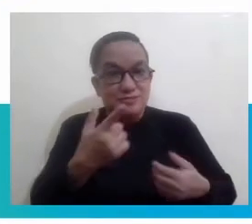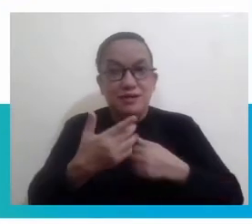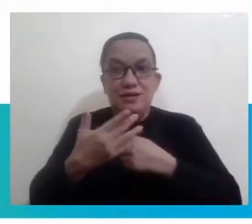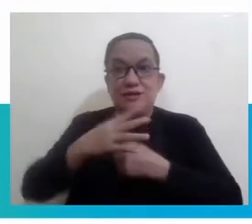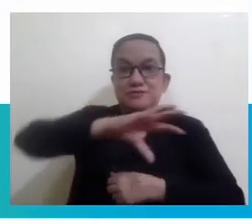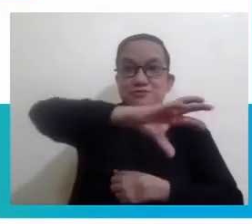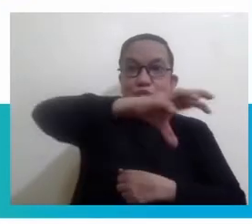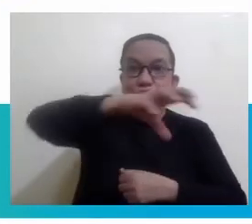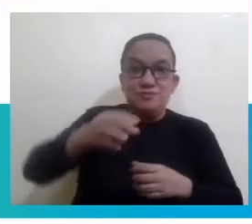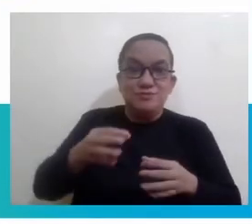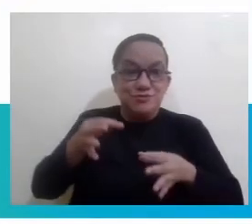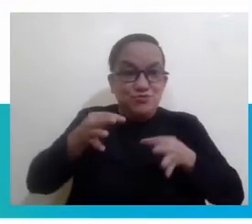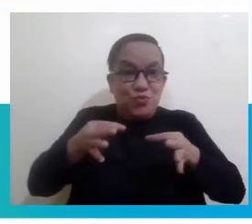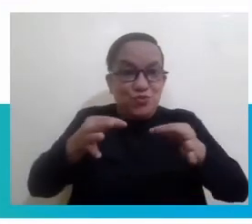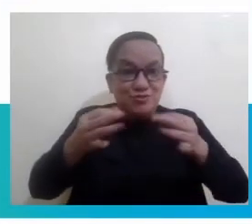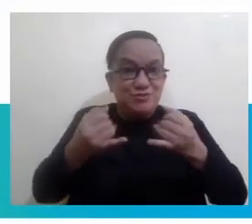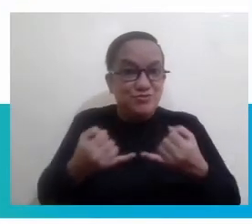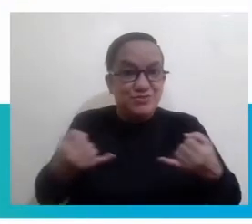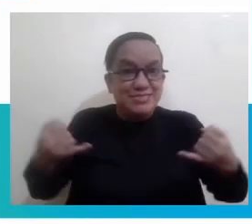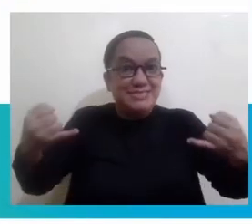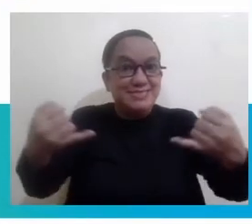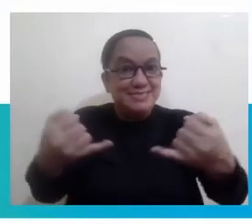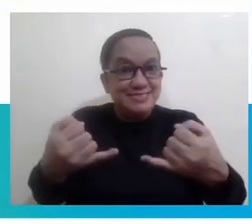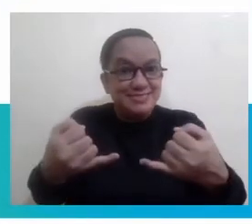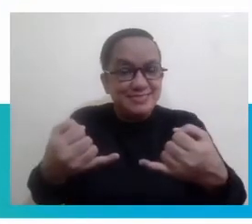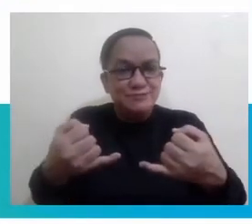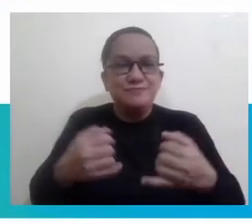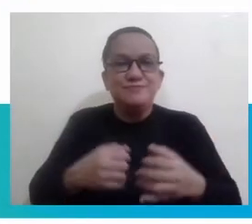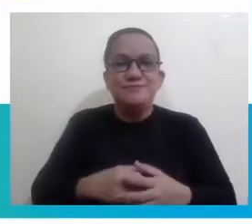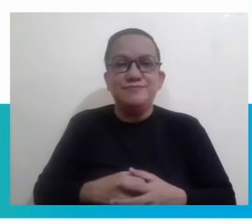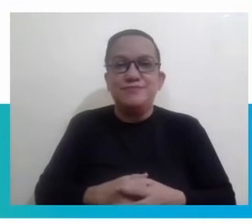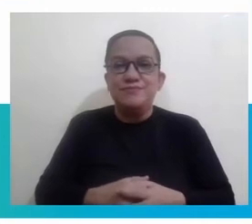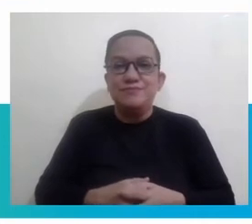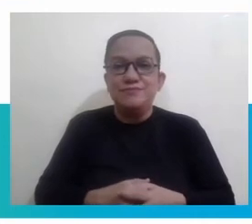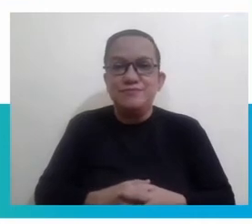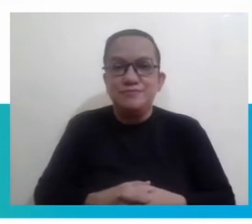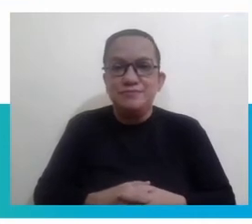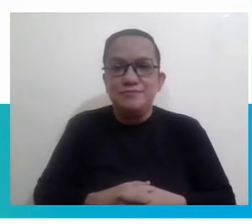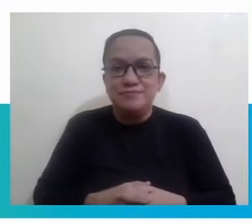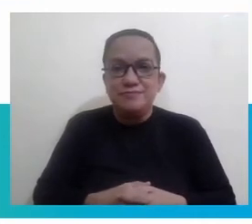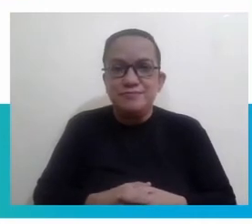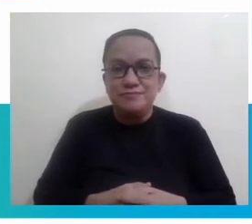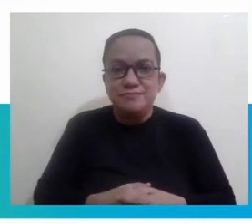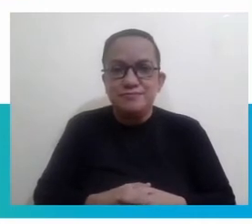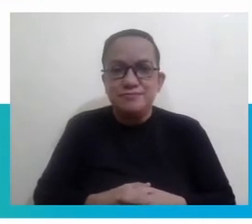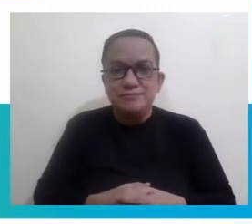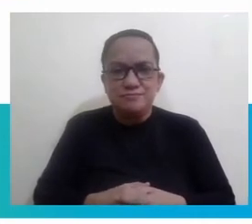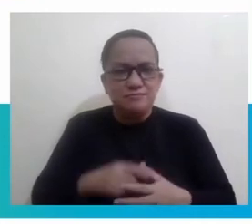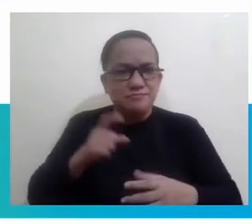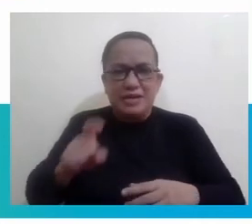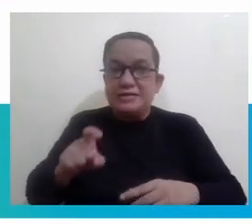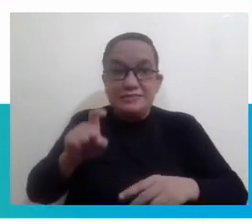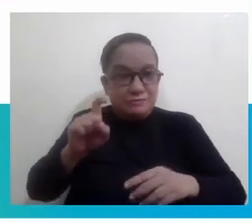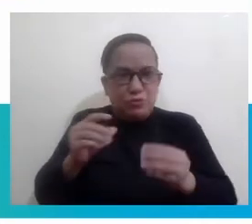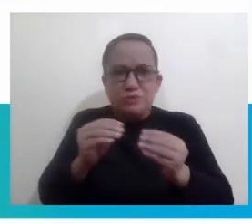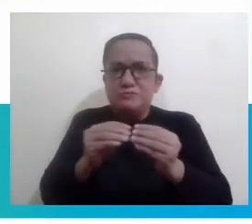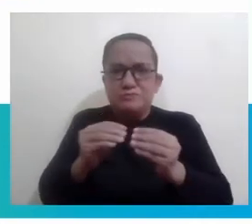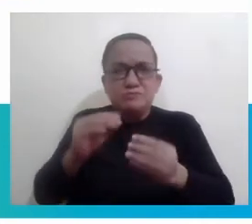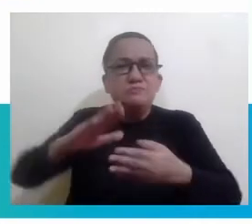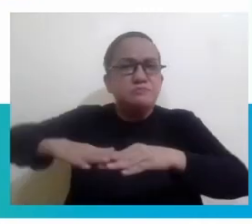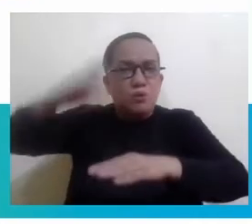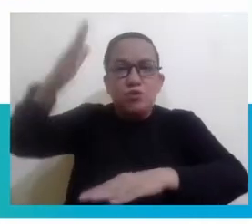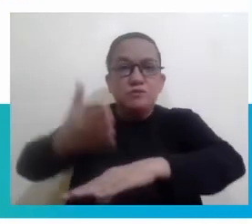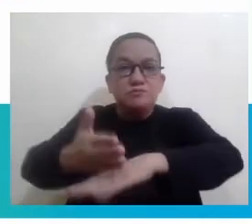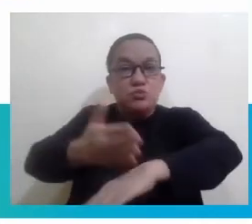is product effective and enforcement of community fisheries management plan rules to ensure there is for